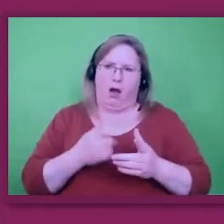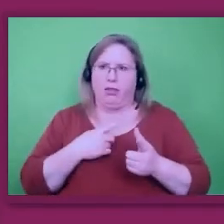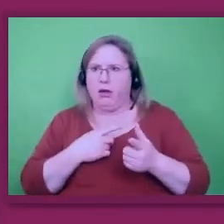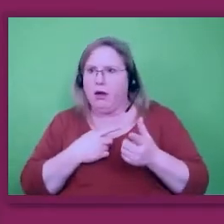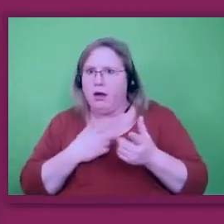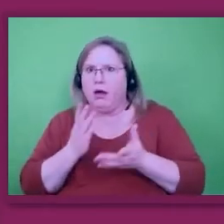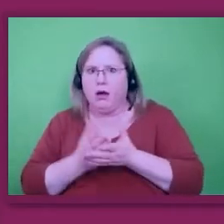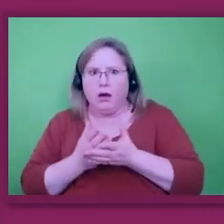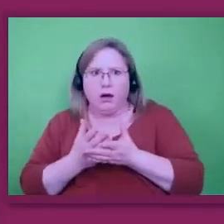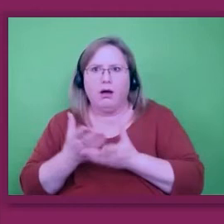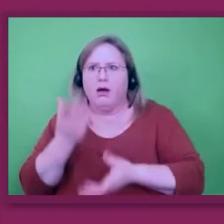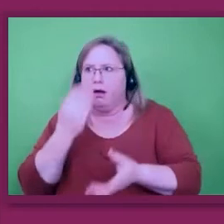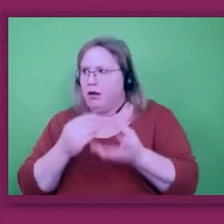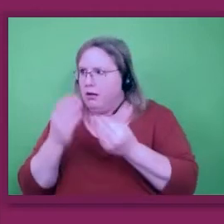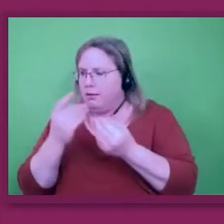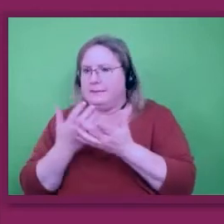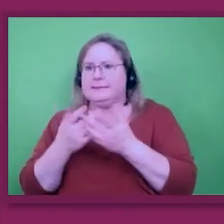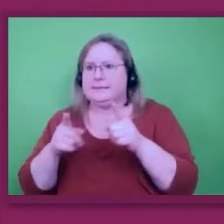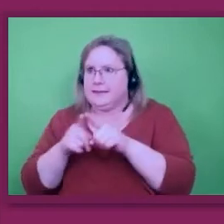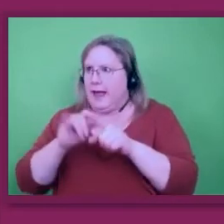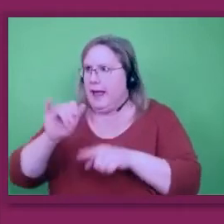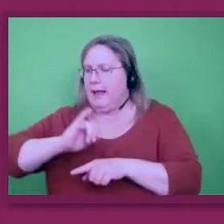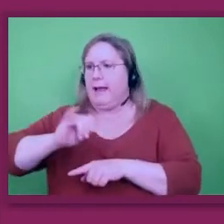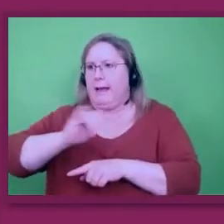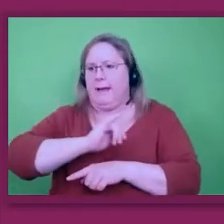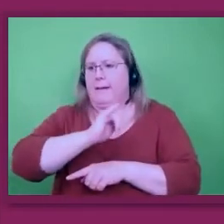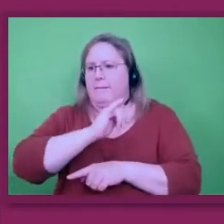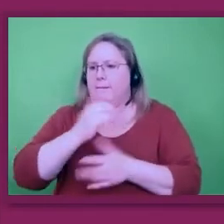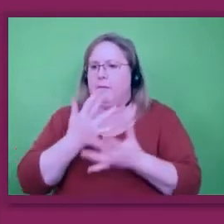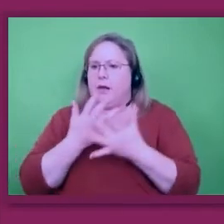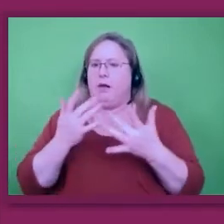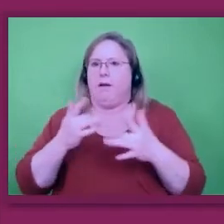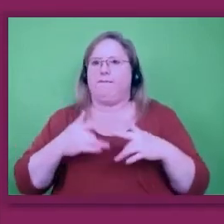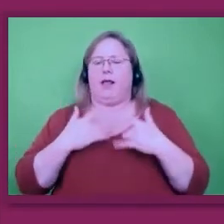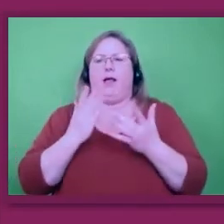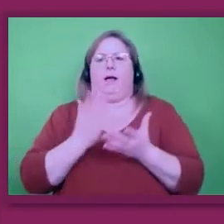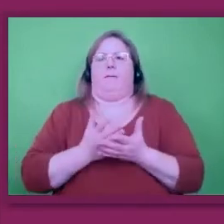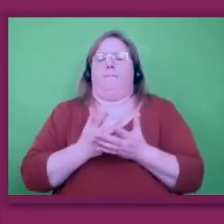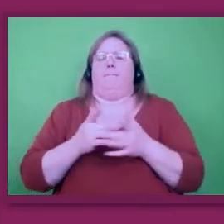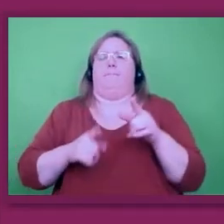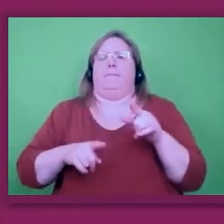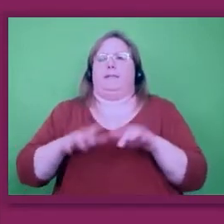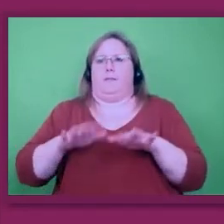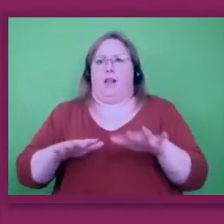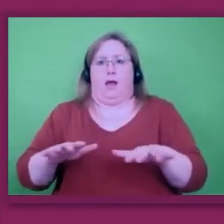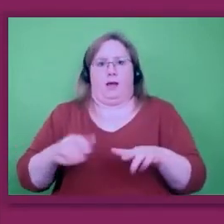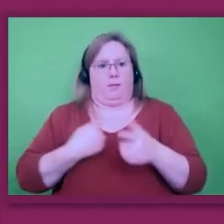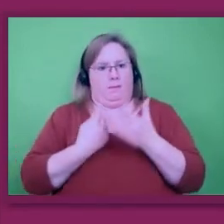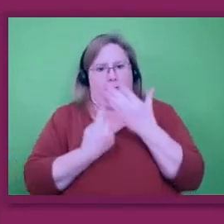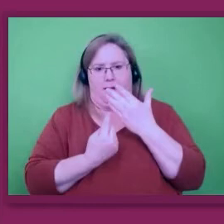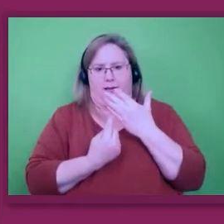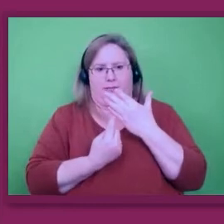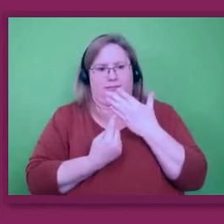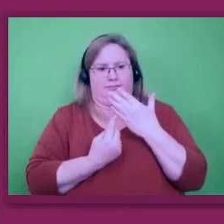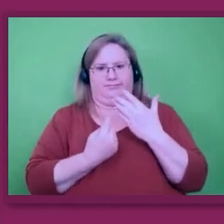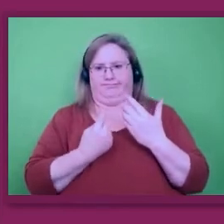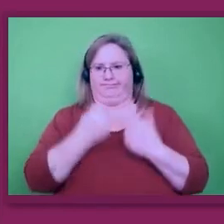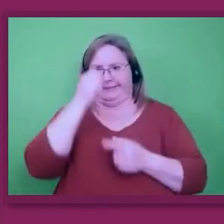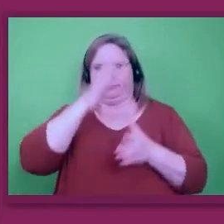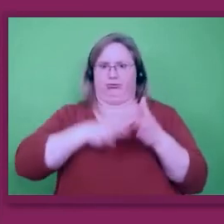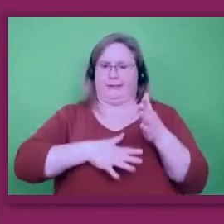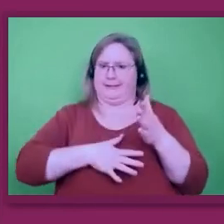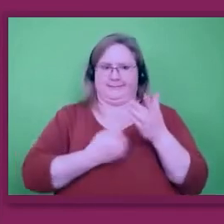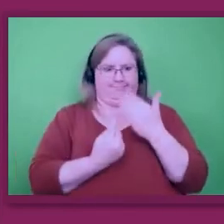something that a lot of us are feeling. A lot of us are feeling this way. My experience wasn't an isolated one. So when the